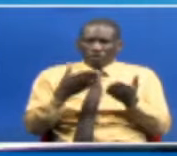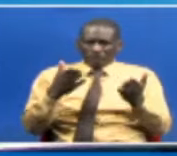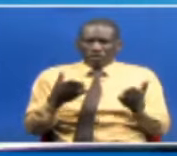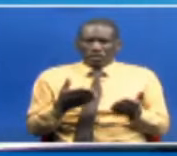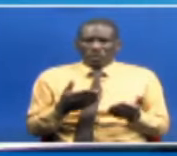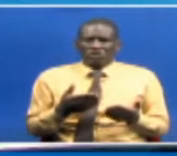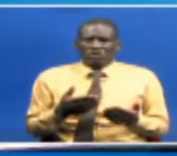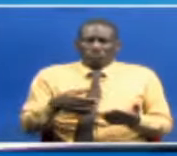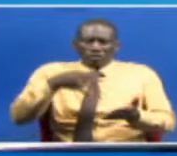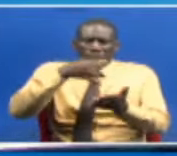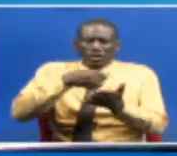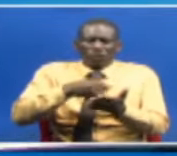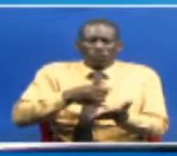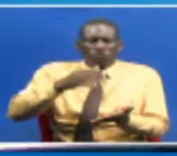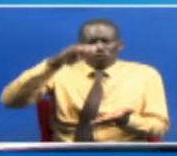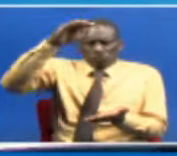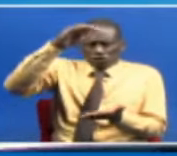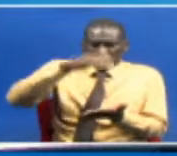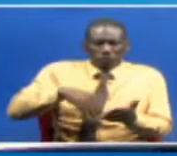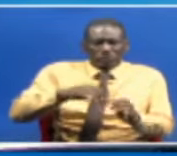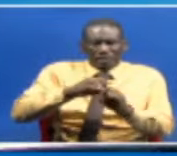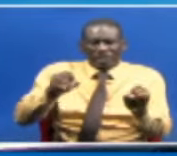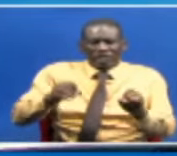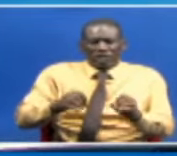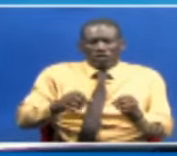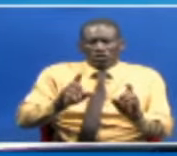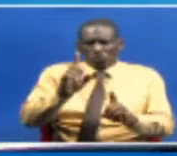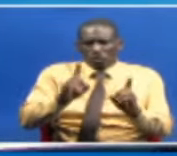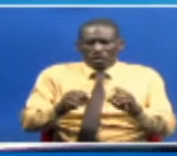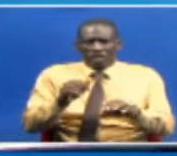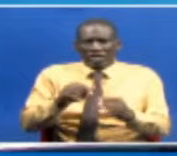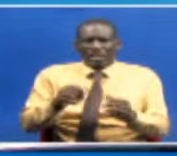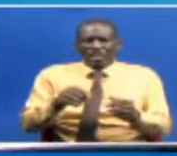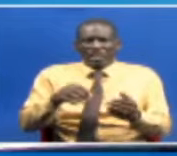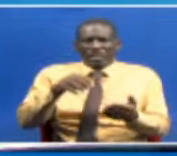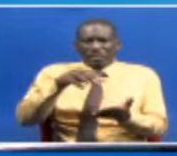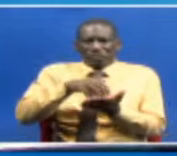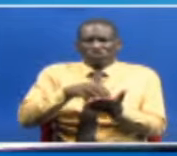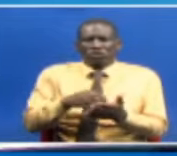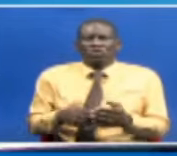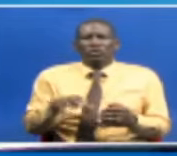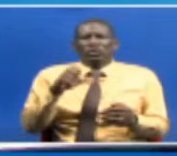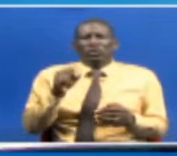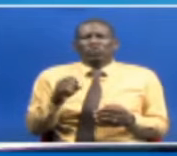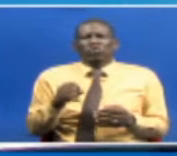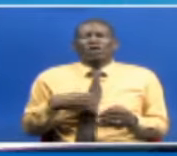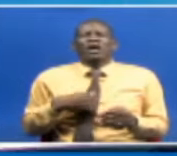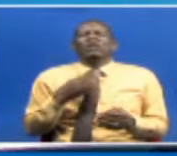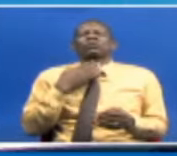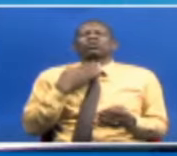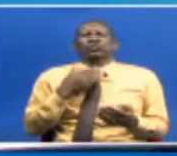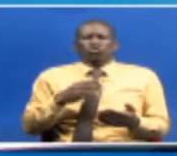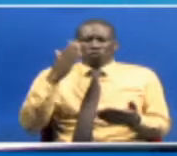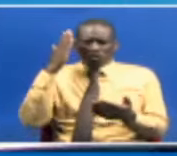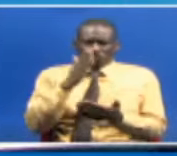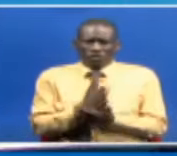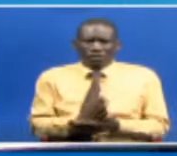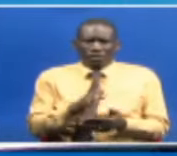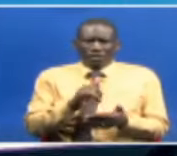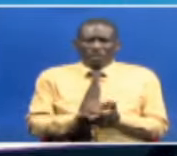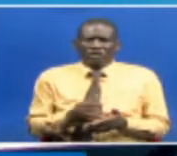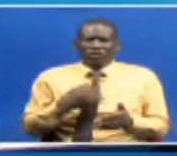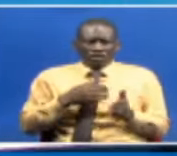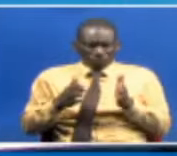in bringing the cost of clean cooking across the whole spectrum down. So I want to confirm that there's